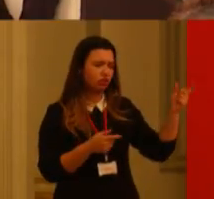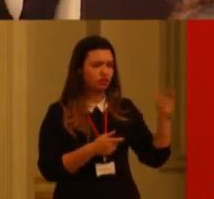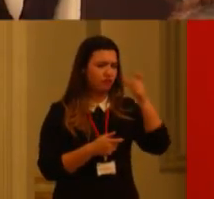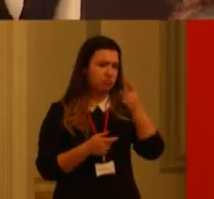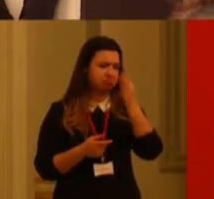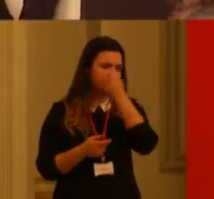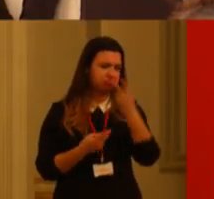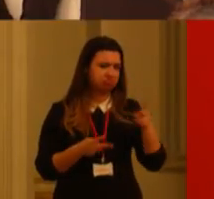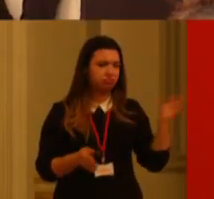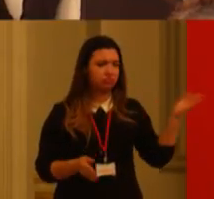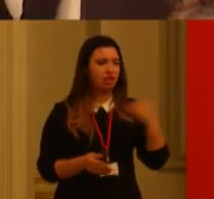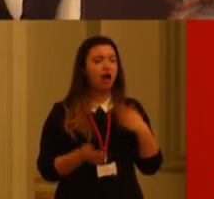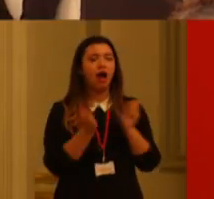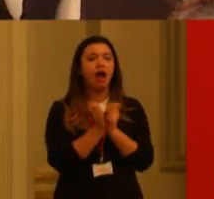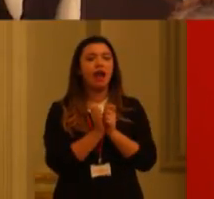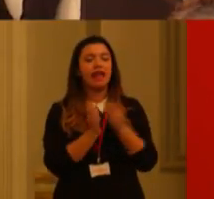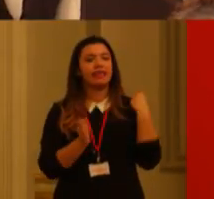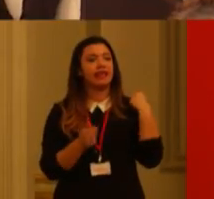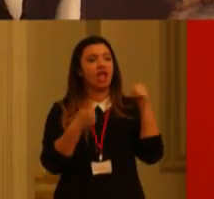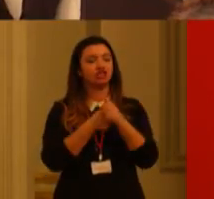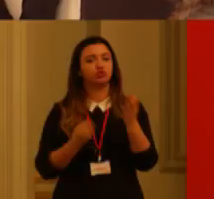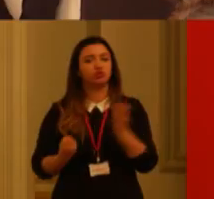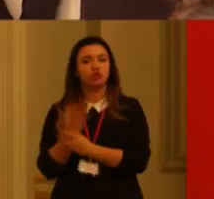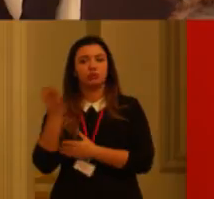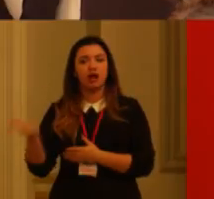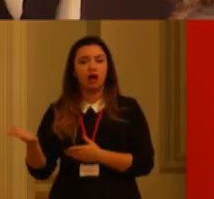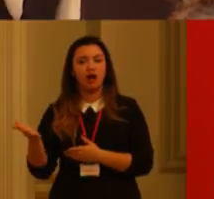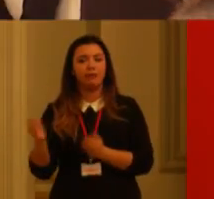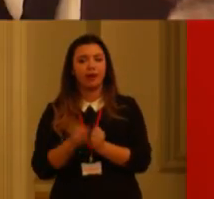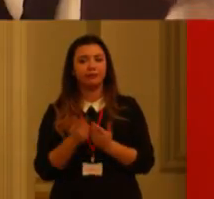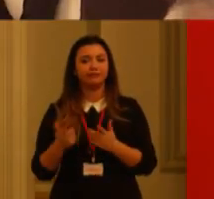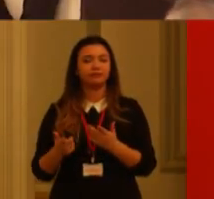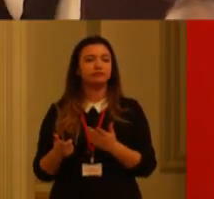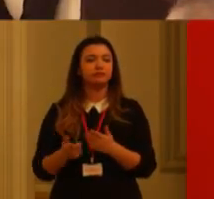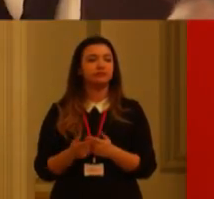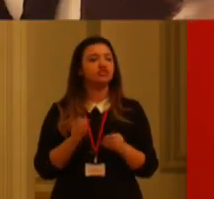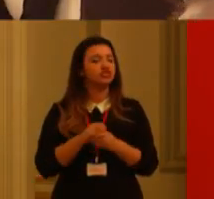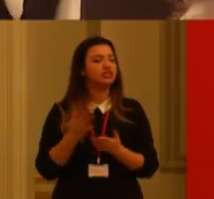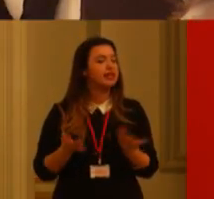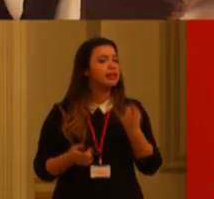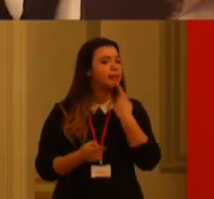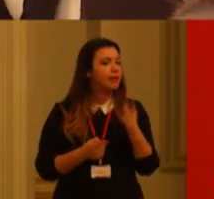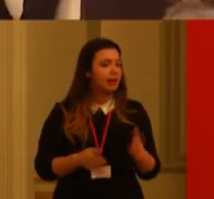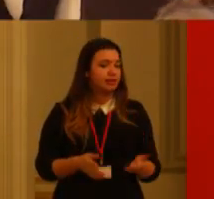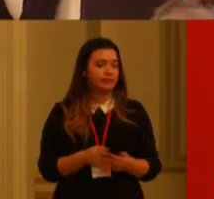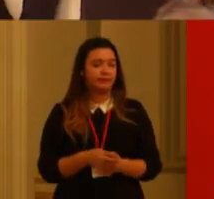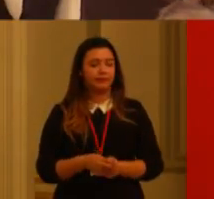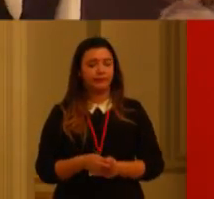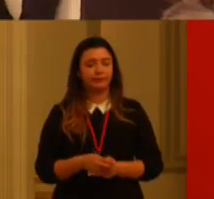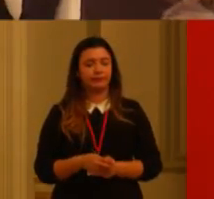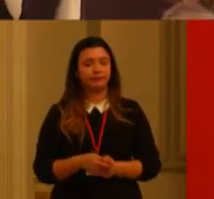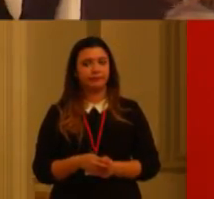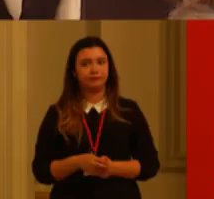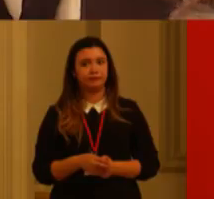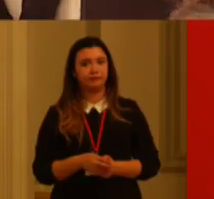LGBT. For the second question, please, would you also answer to that question? What do LGBT individuals do when